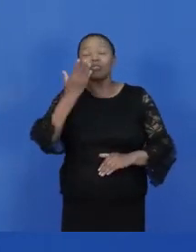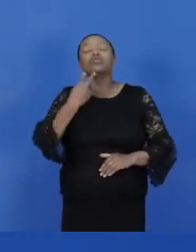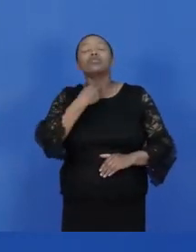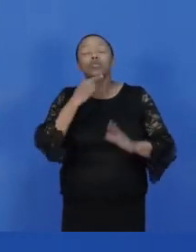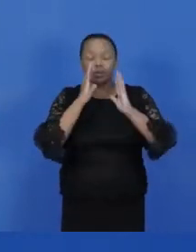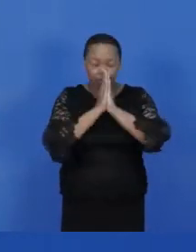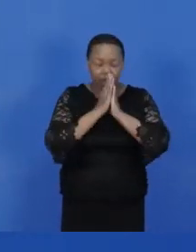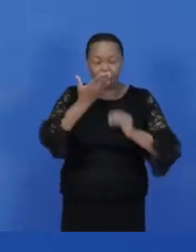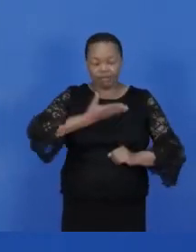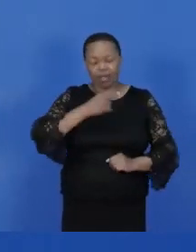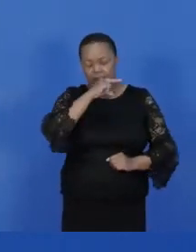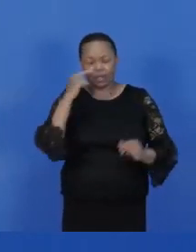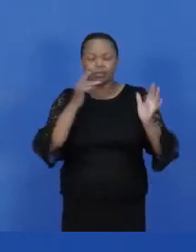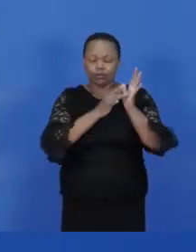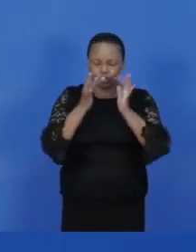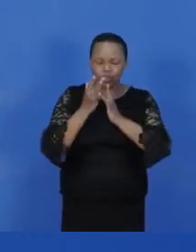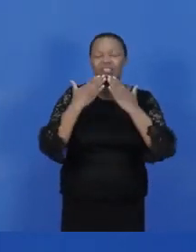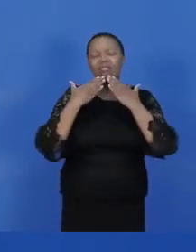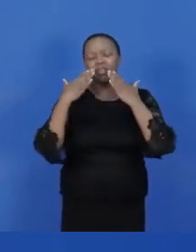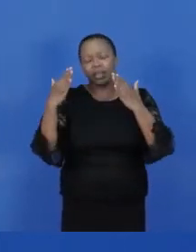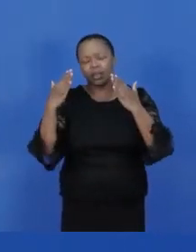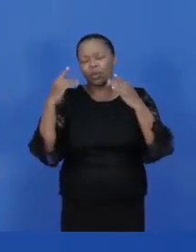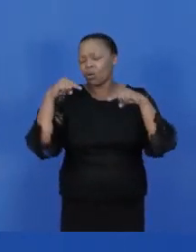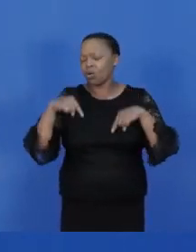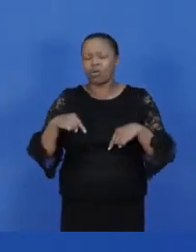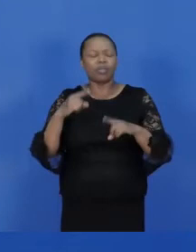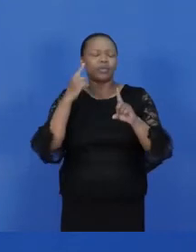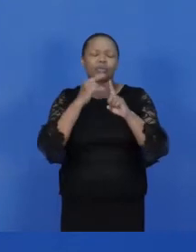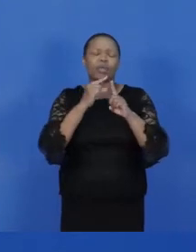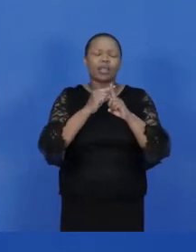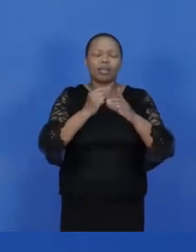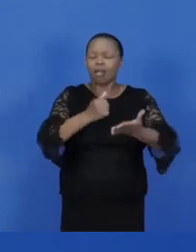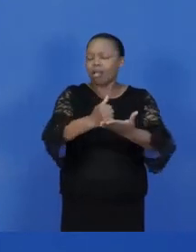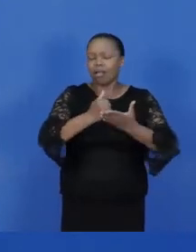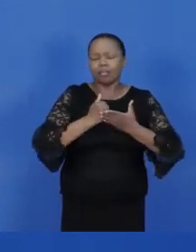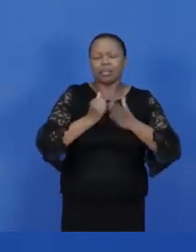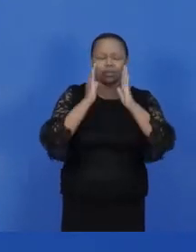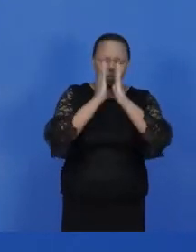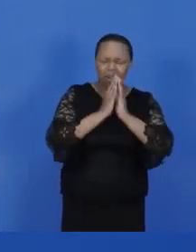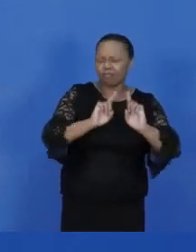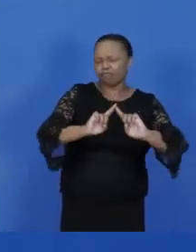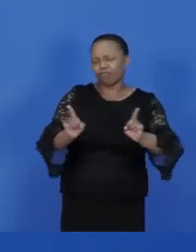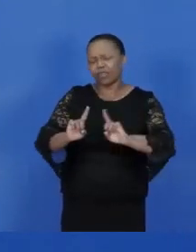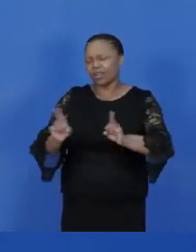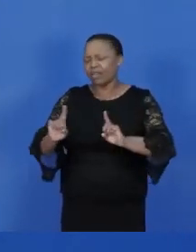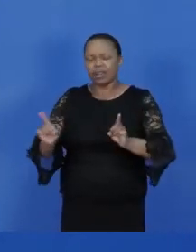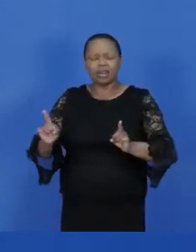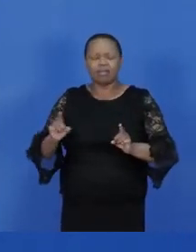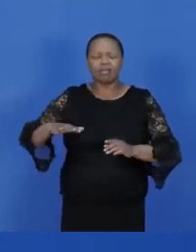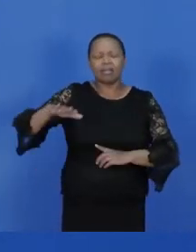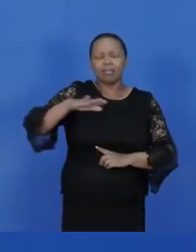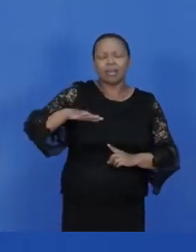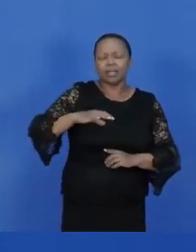voice and pray. Father, in the mighty name of Jesus, we thank you. Even on this word, help us, Father God, to pray for various sectors of our